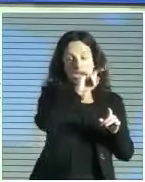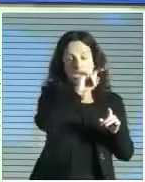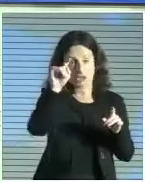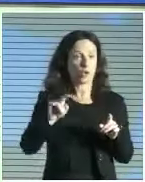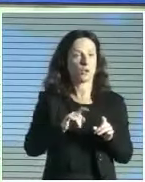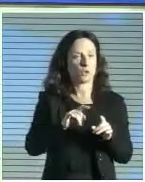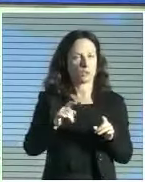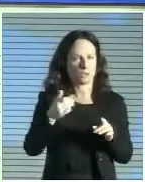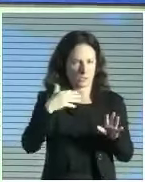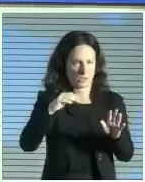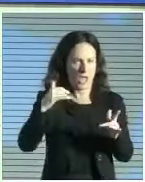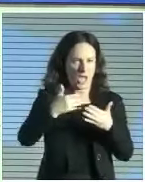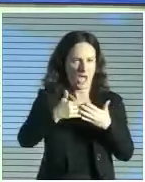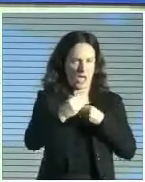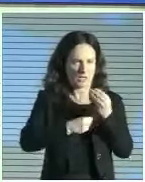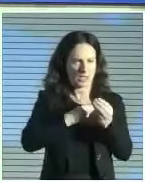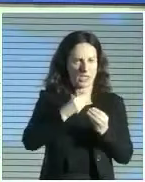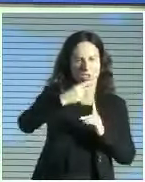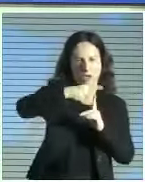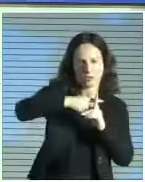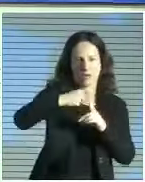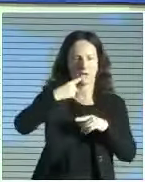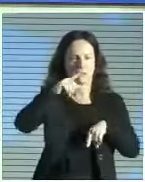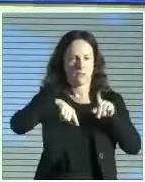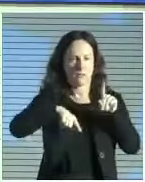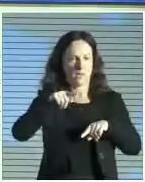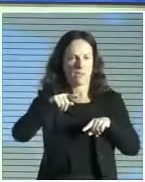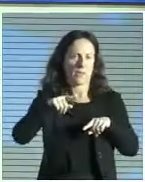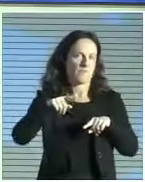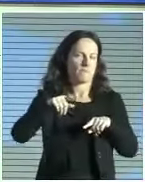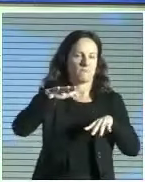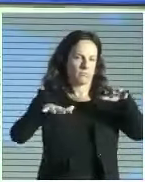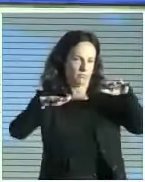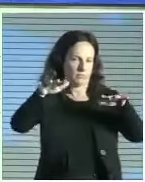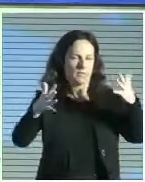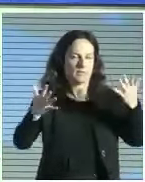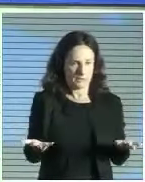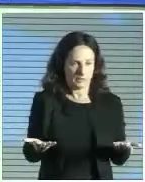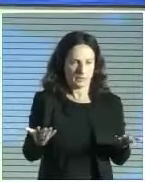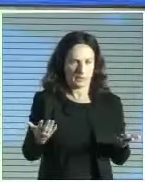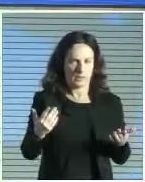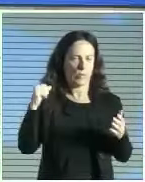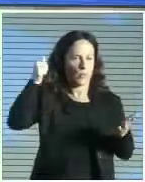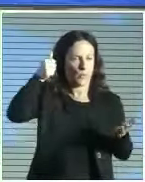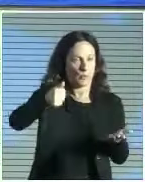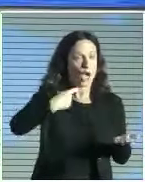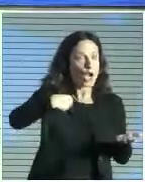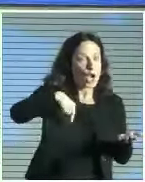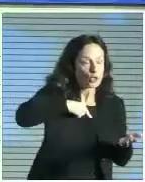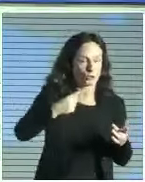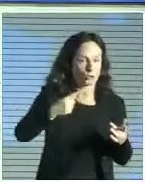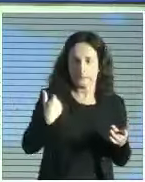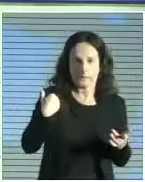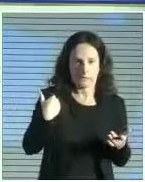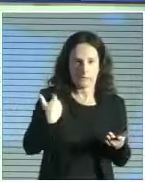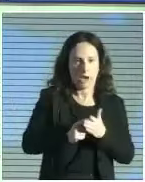different levels of maturity for a really long time. I want to reiterate that our geography is the second largest landmass.